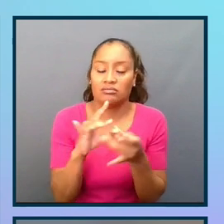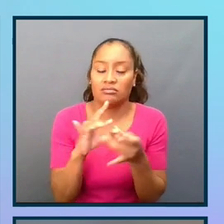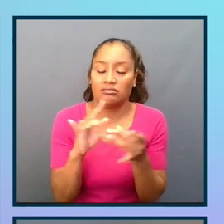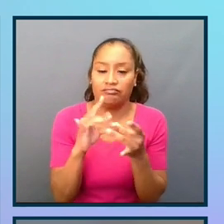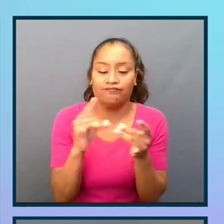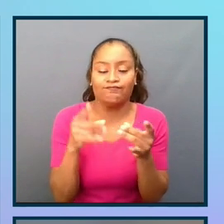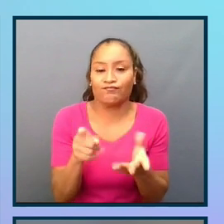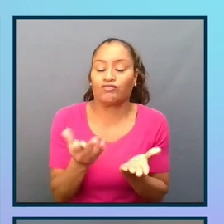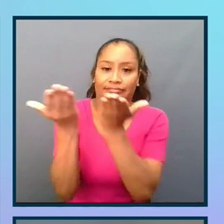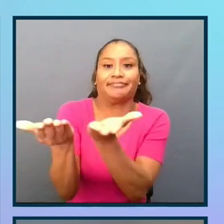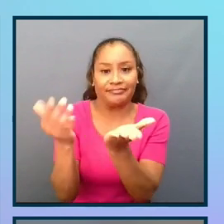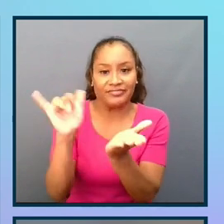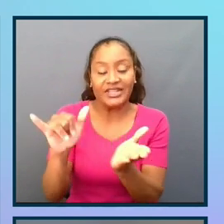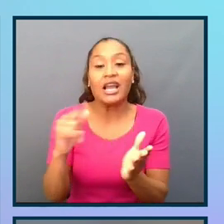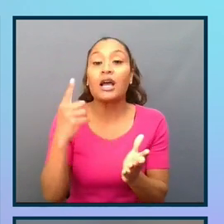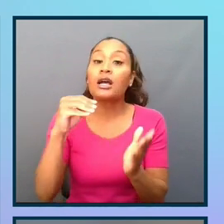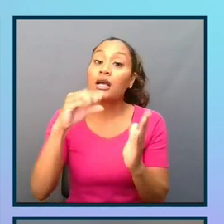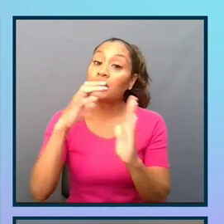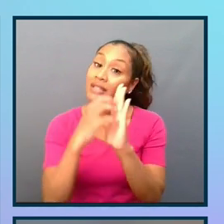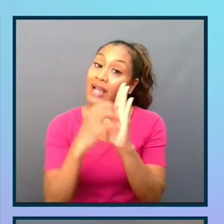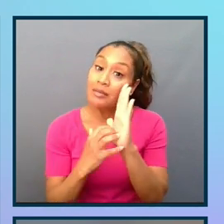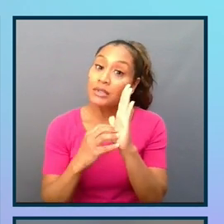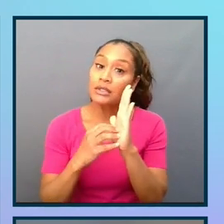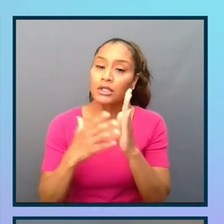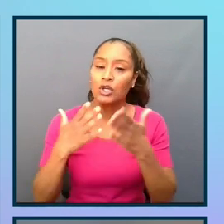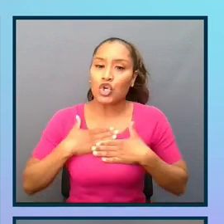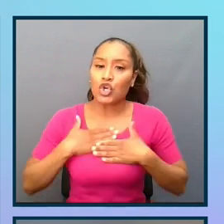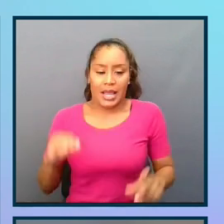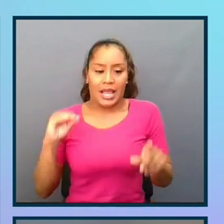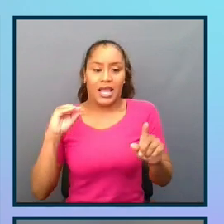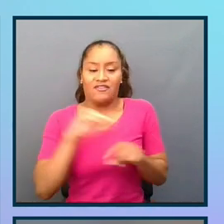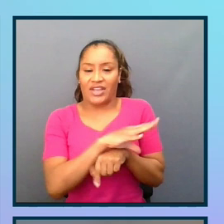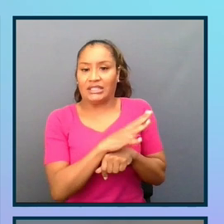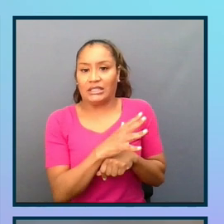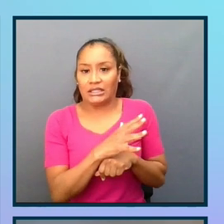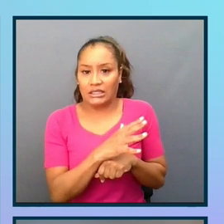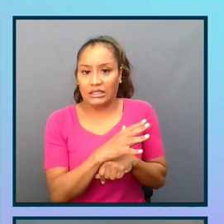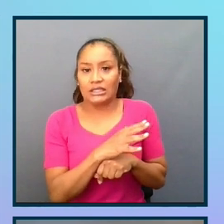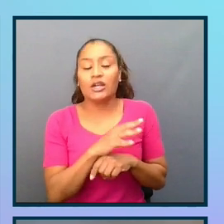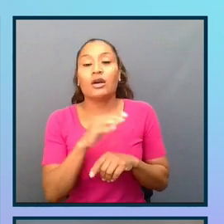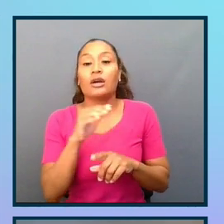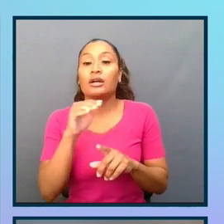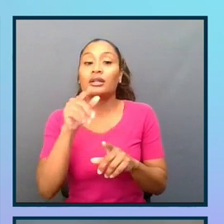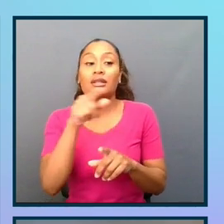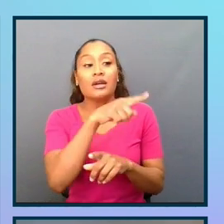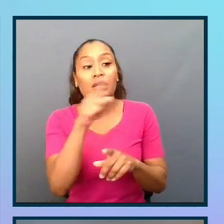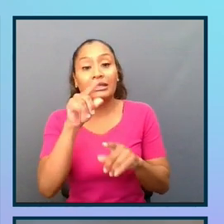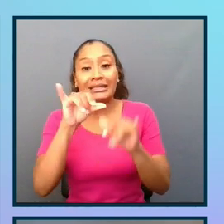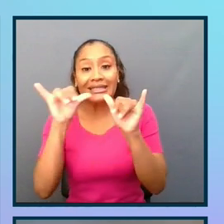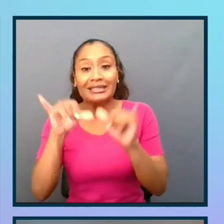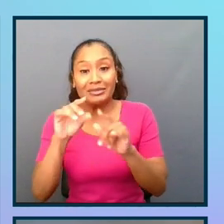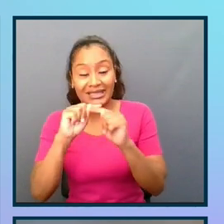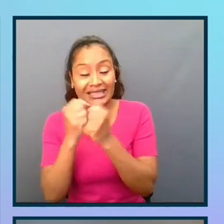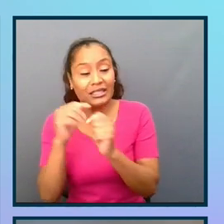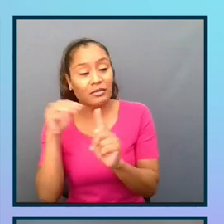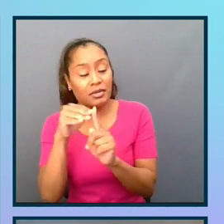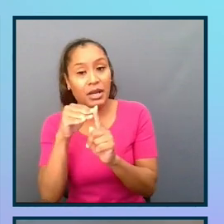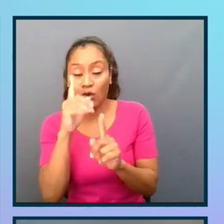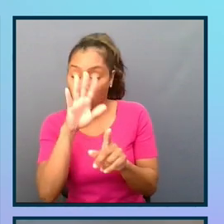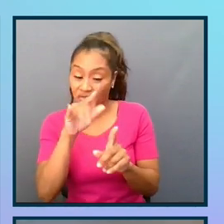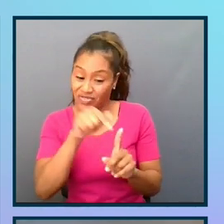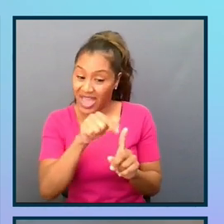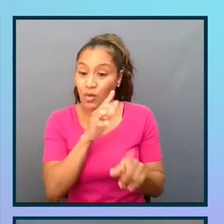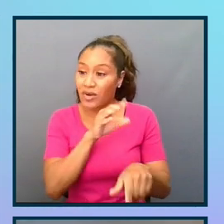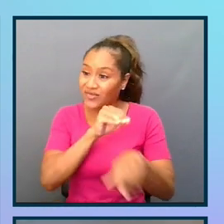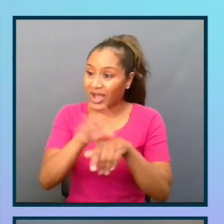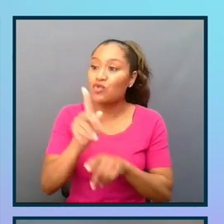process. The document begins with a human impact overview that reminds the design system team about the impact this component can have on real